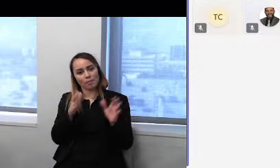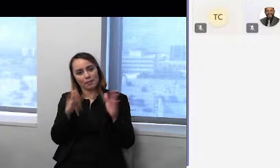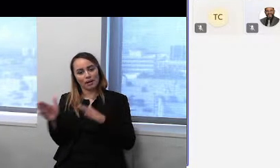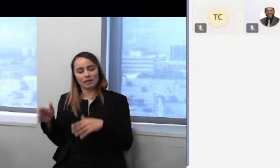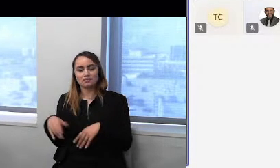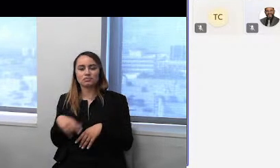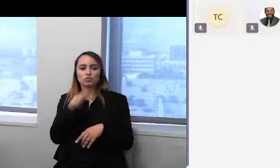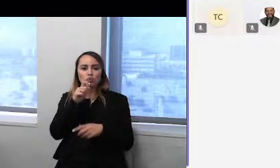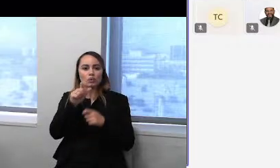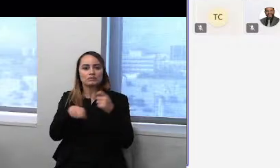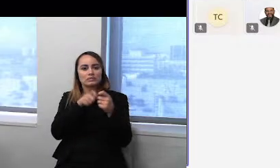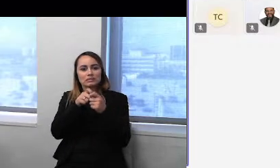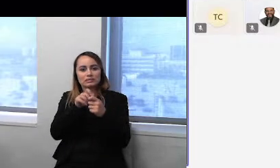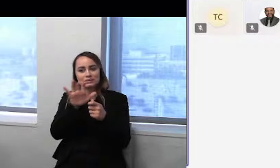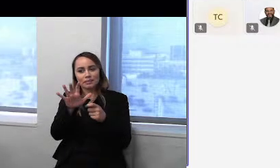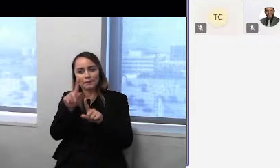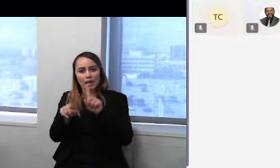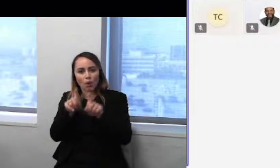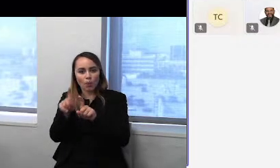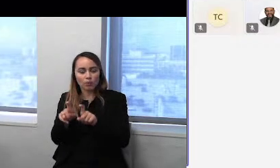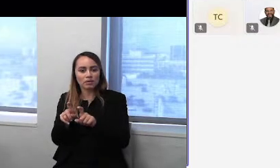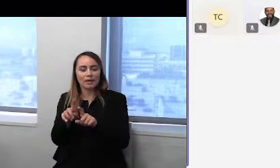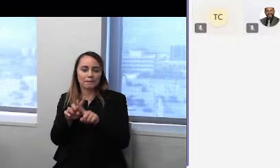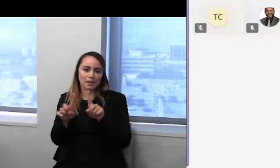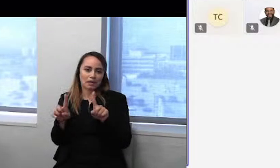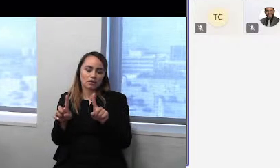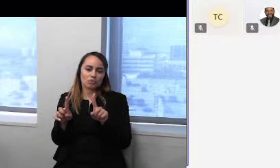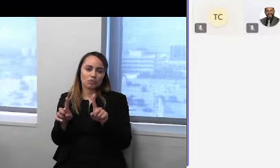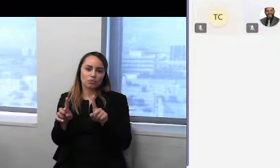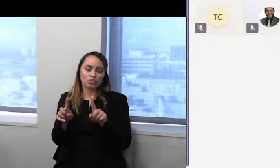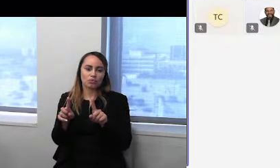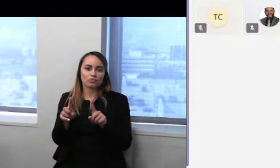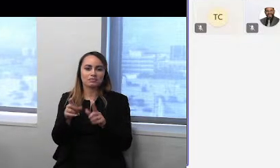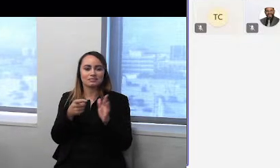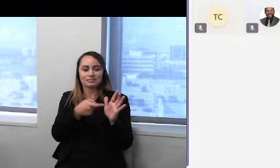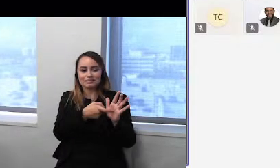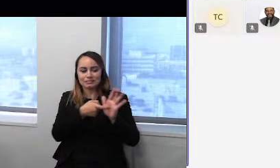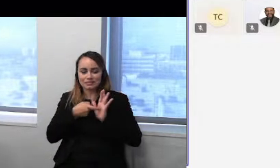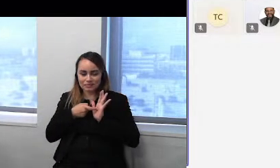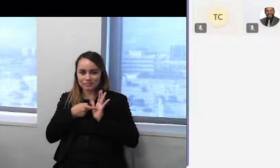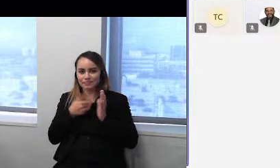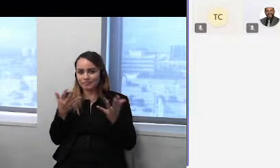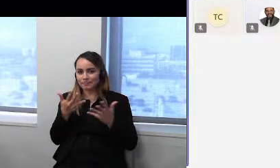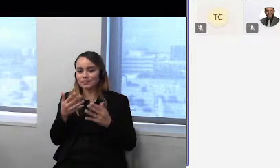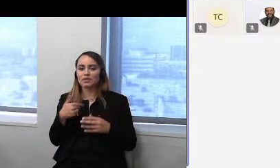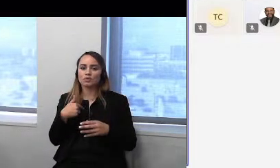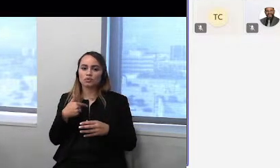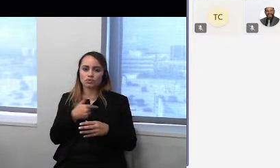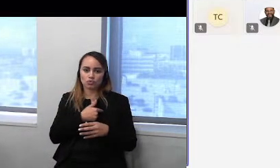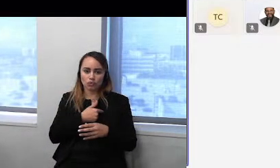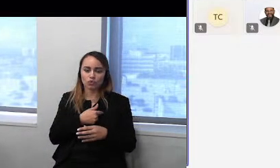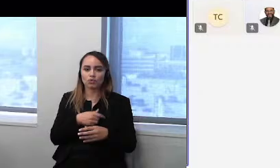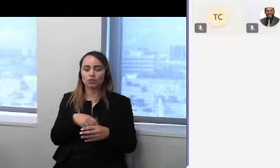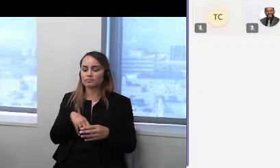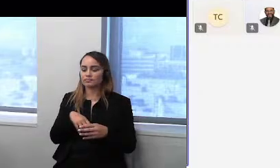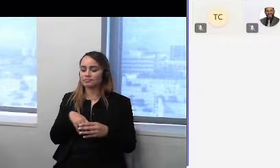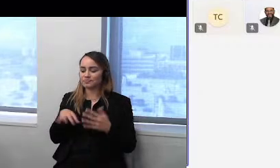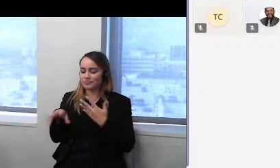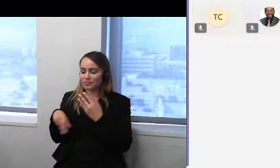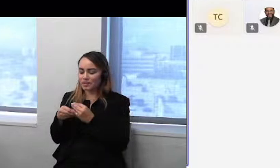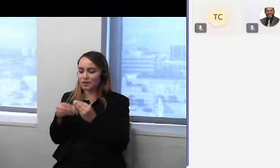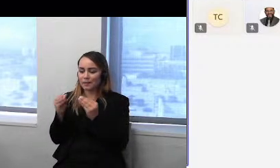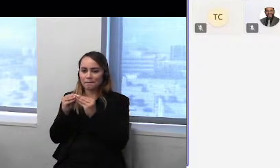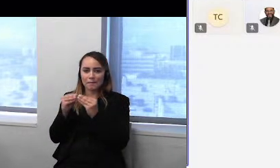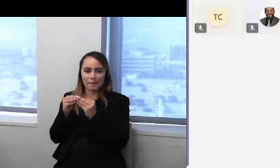would it take? It would take what we're doing, which essentially expand on the studies, expands on the modeling, and